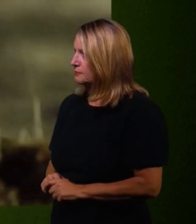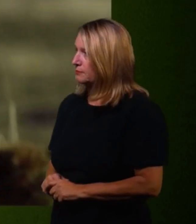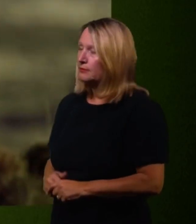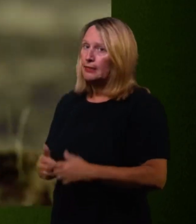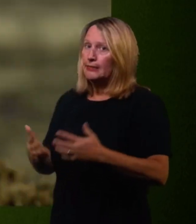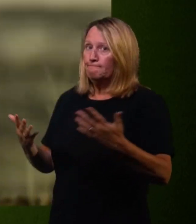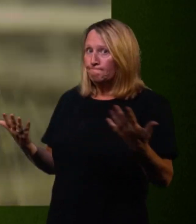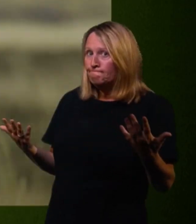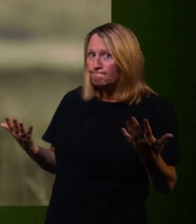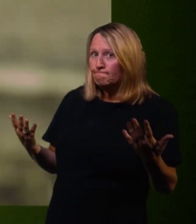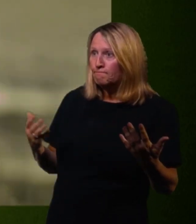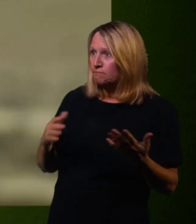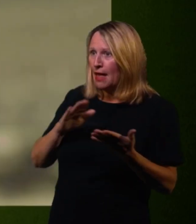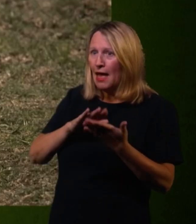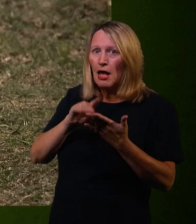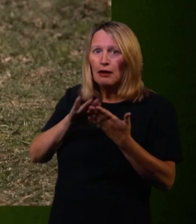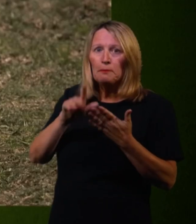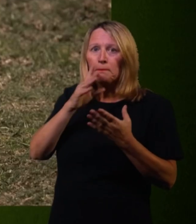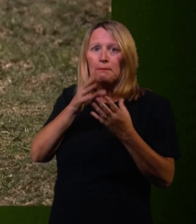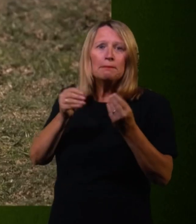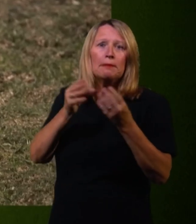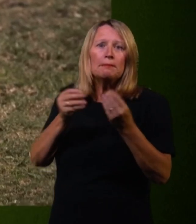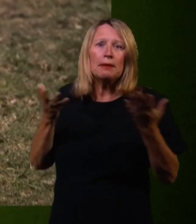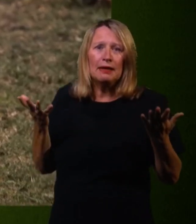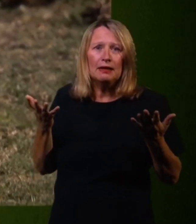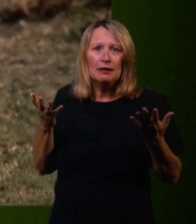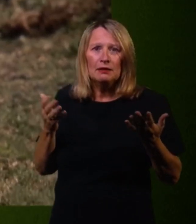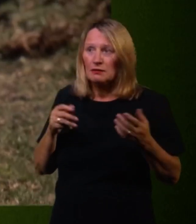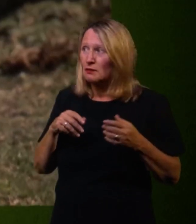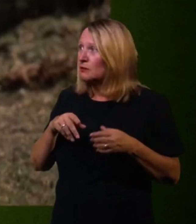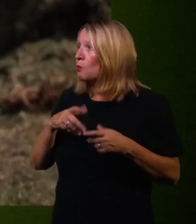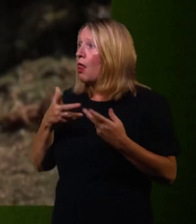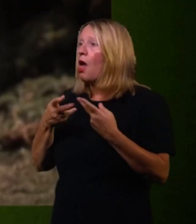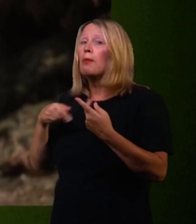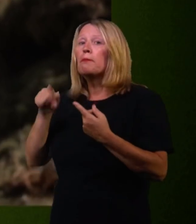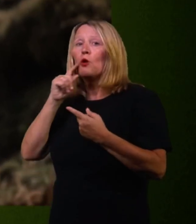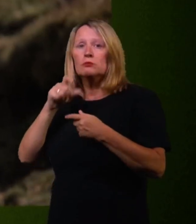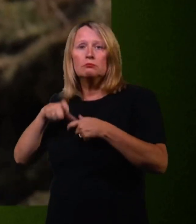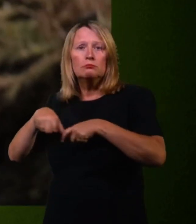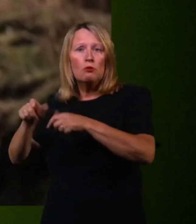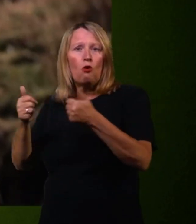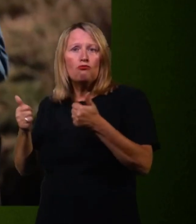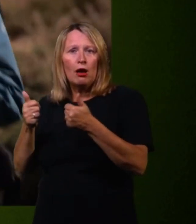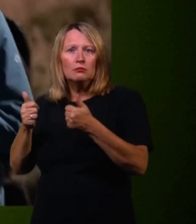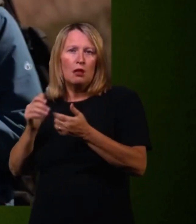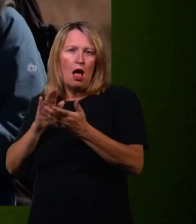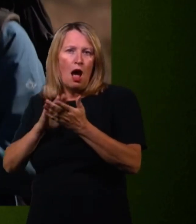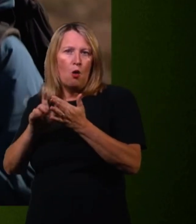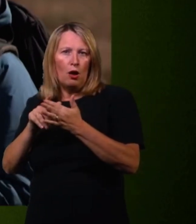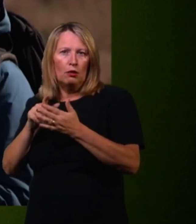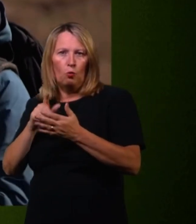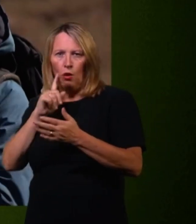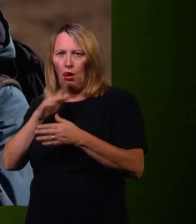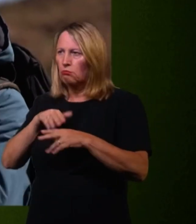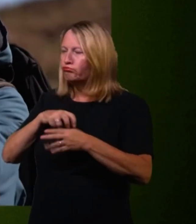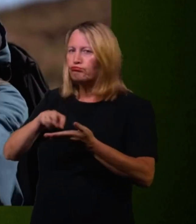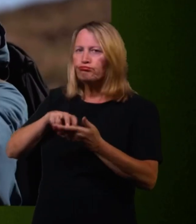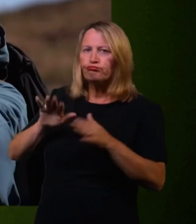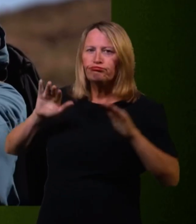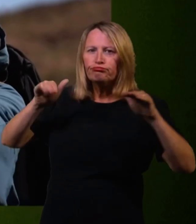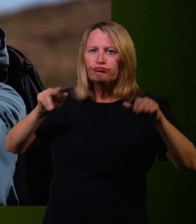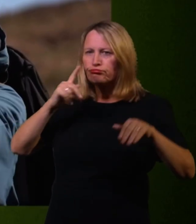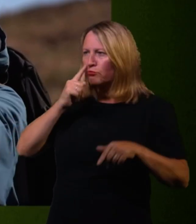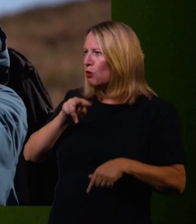Whatever the reasons for hen harriers going missing, while birds continue to do so, Howard will be out on the hillside keeping watch.